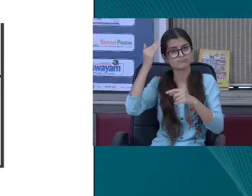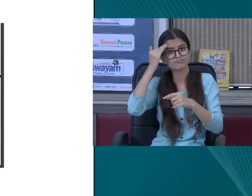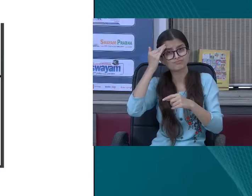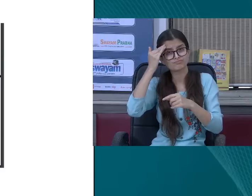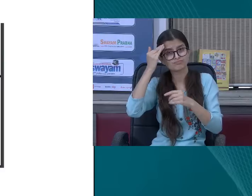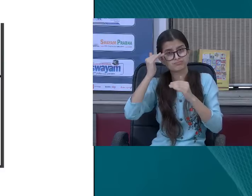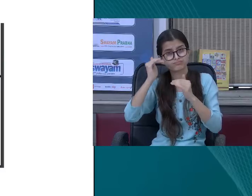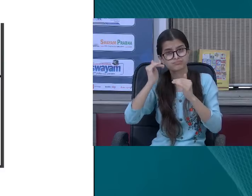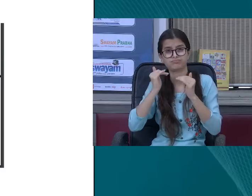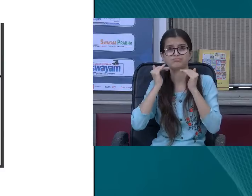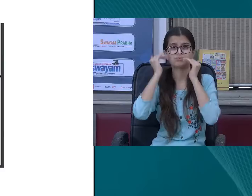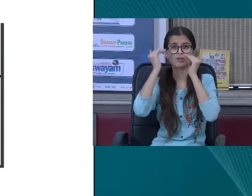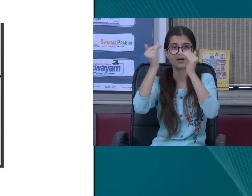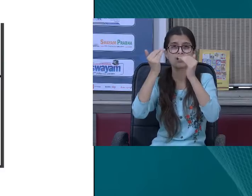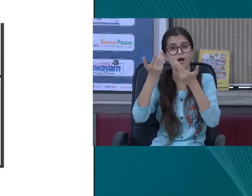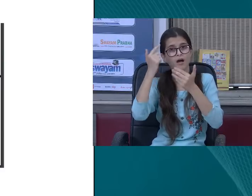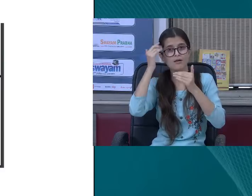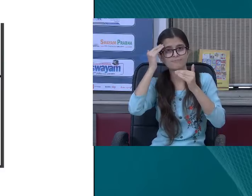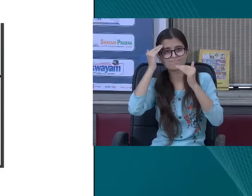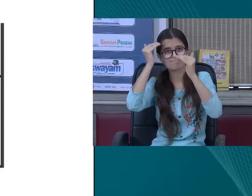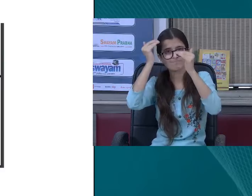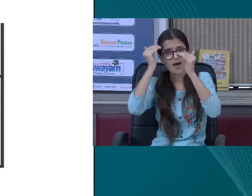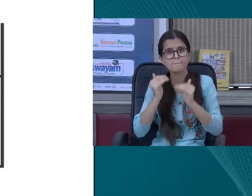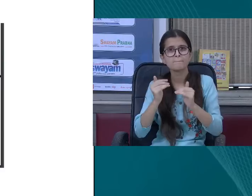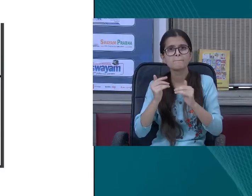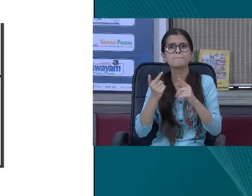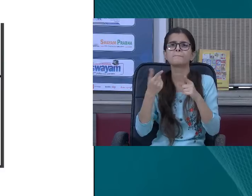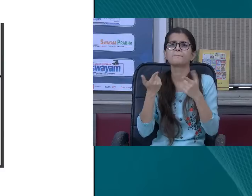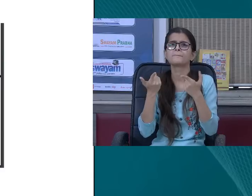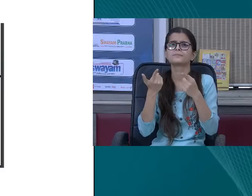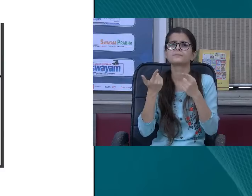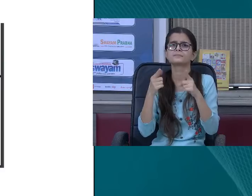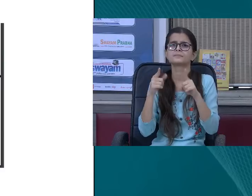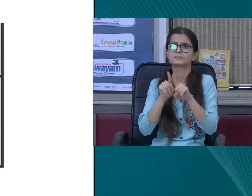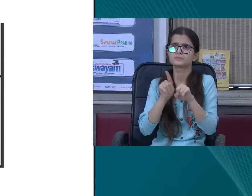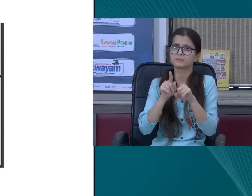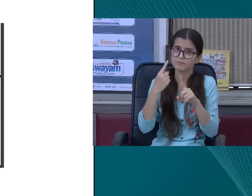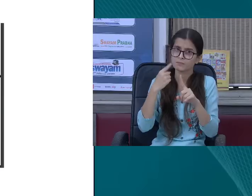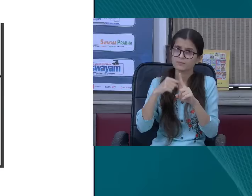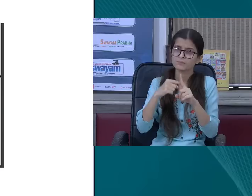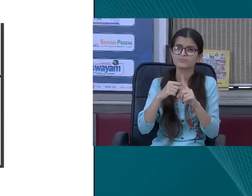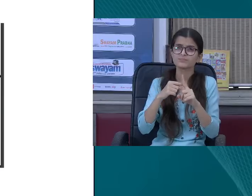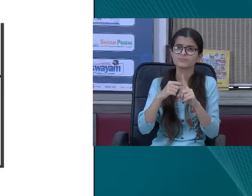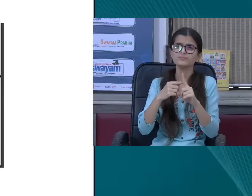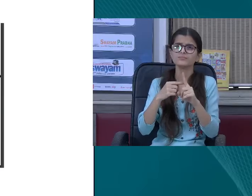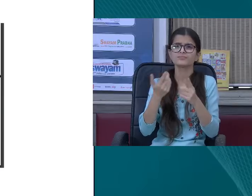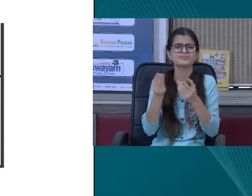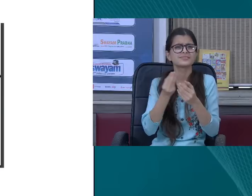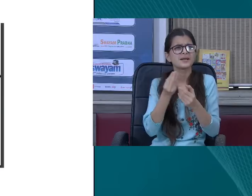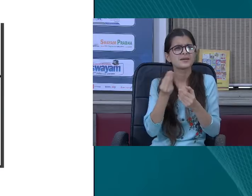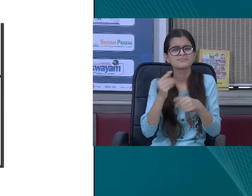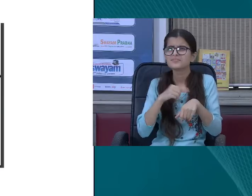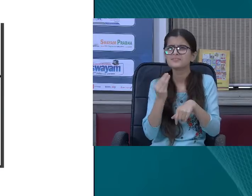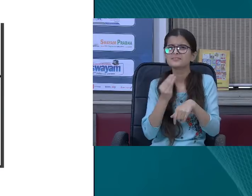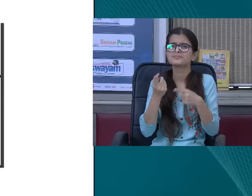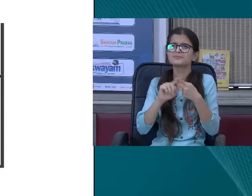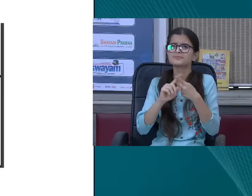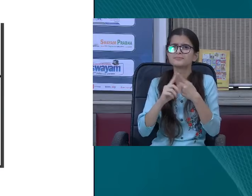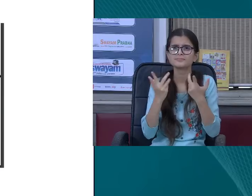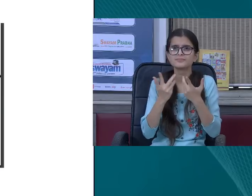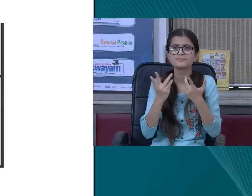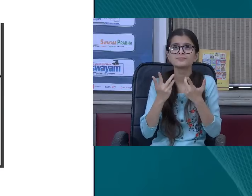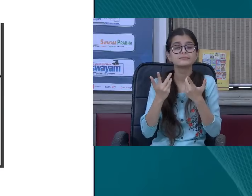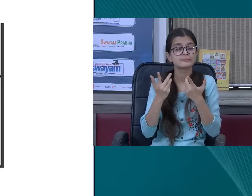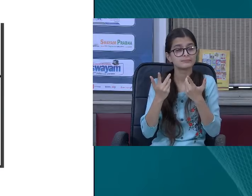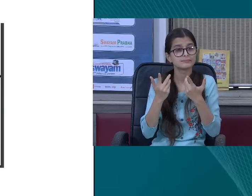able to link, so that they consider the activating process. And also higher order, they can use sometimes logic